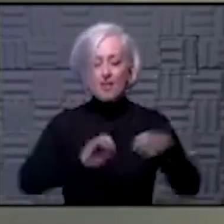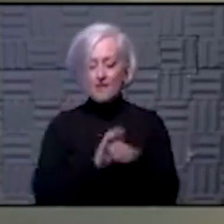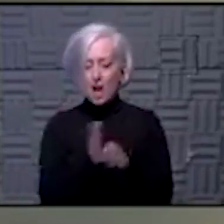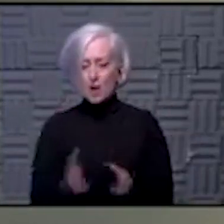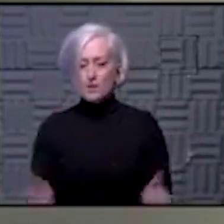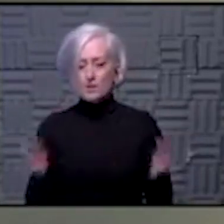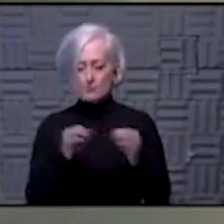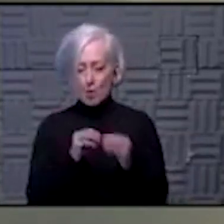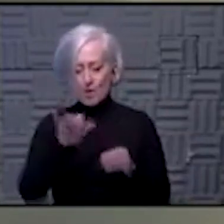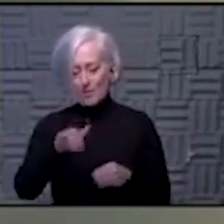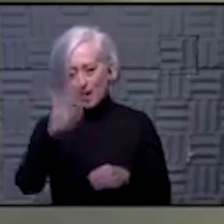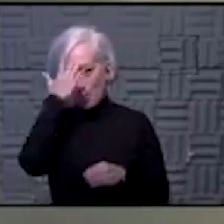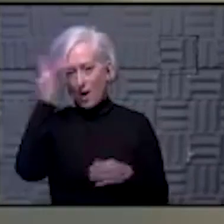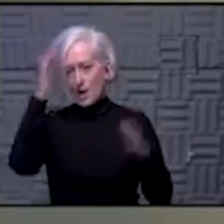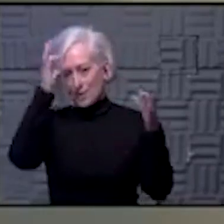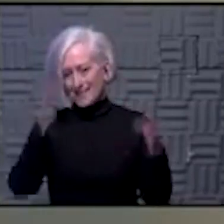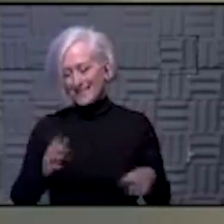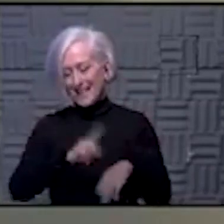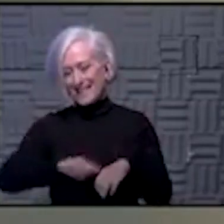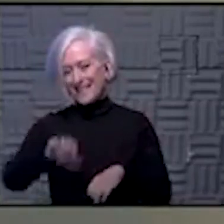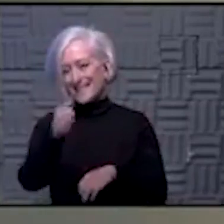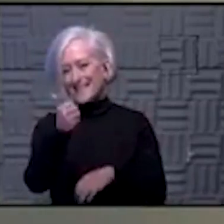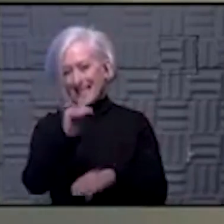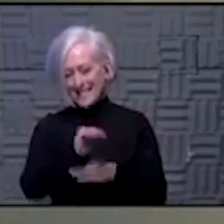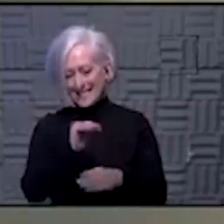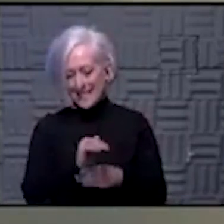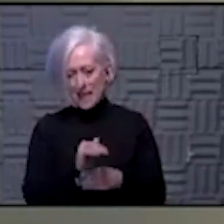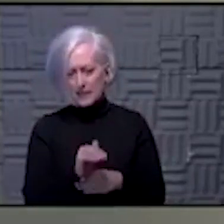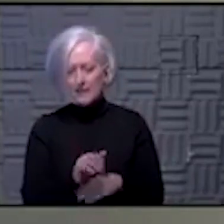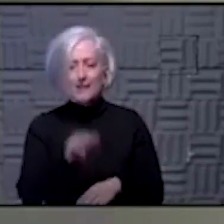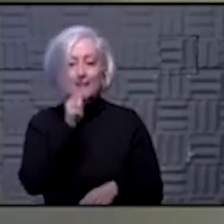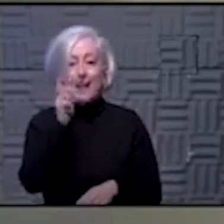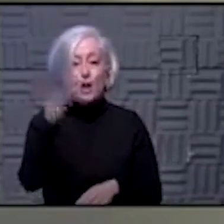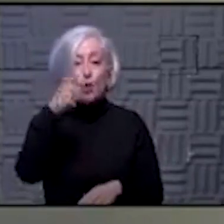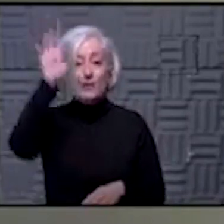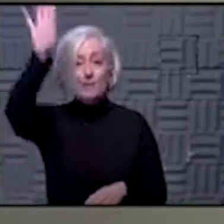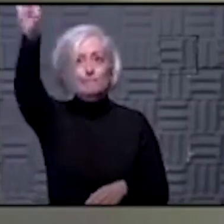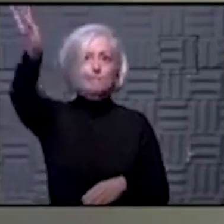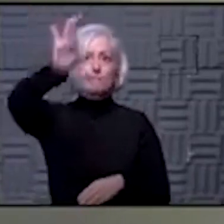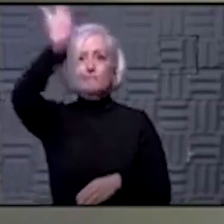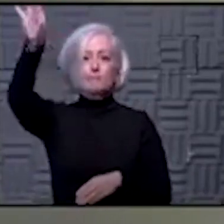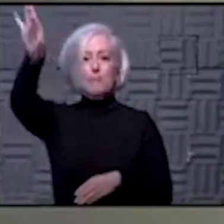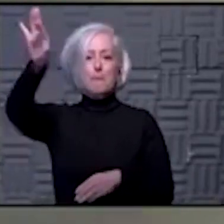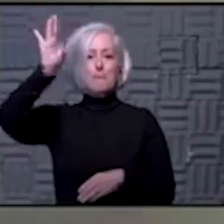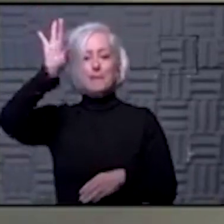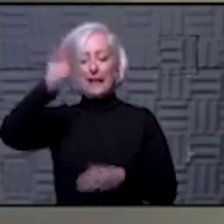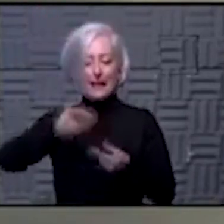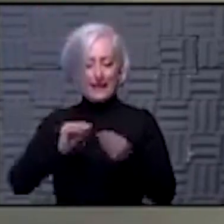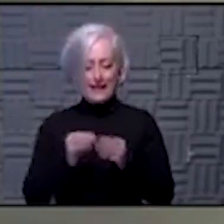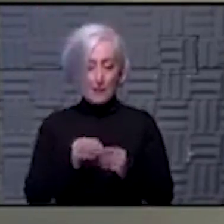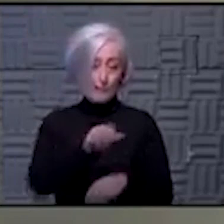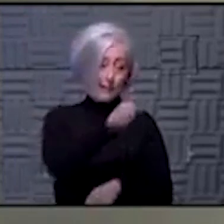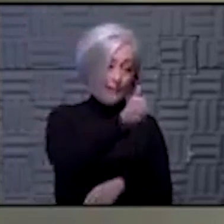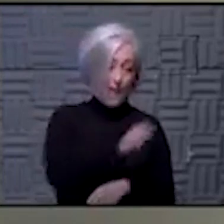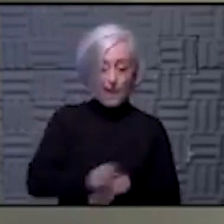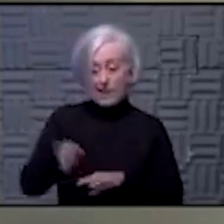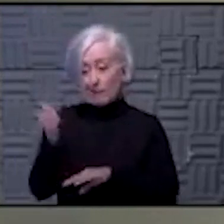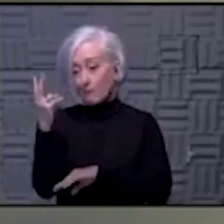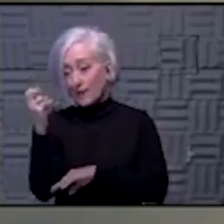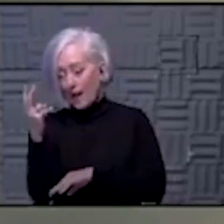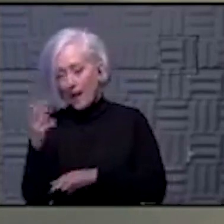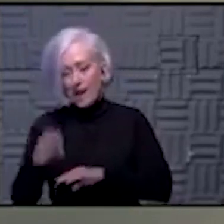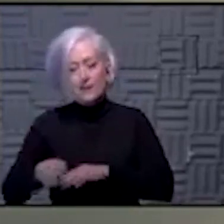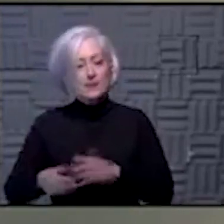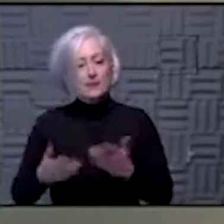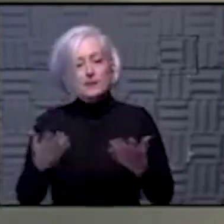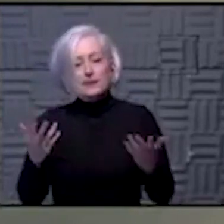10 o'clock was chosen. It was not just a mandatory, let's just pick a number out of the hat and see where we go, 10 or midnight. But the Johnson